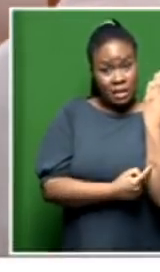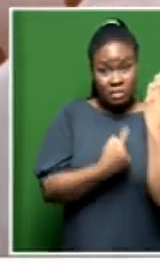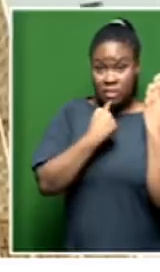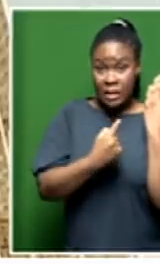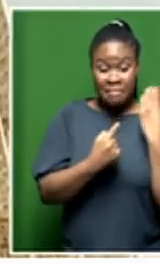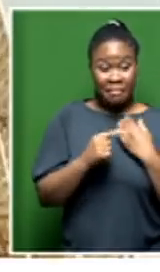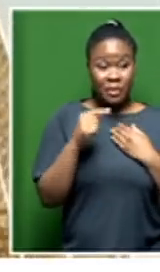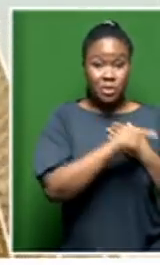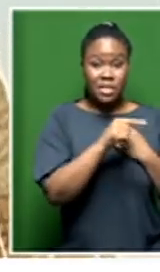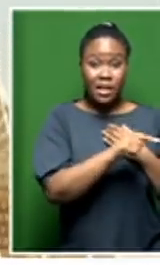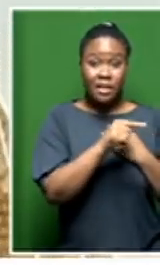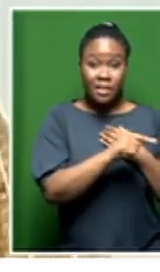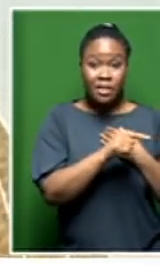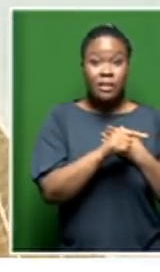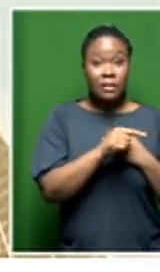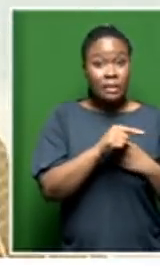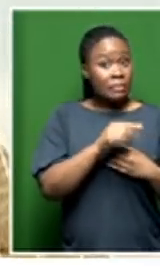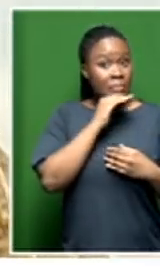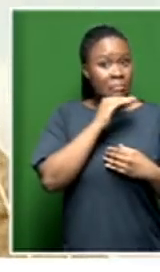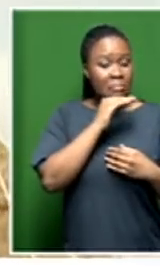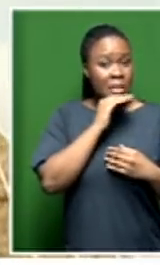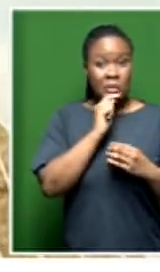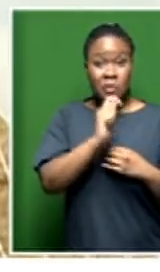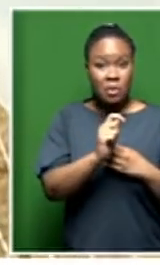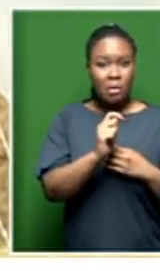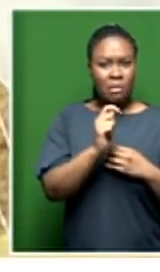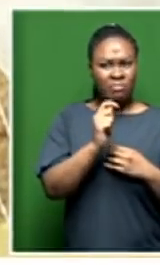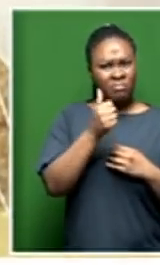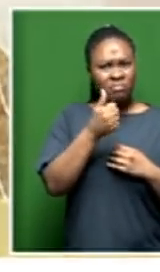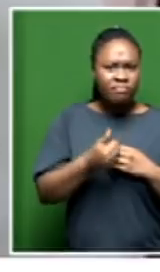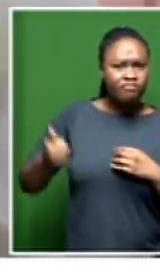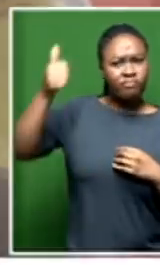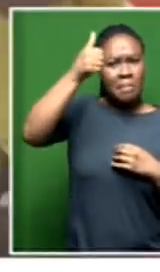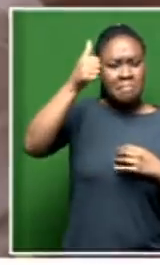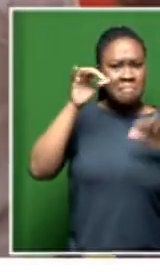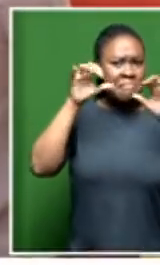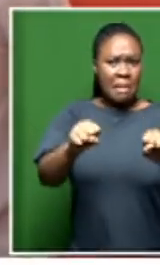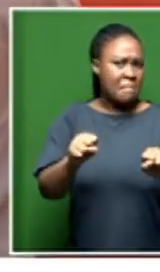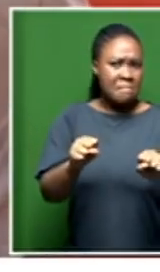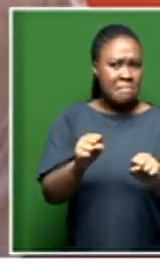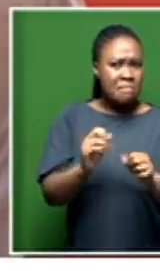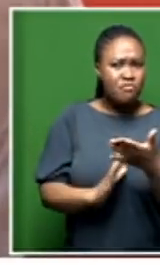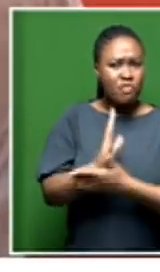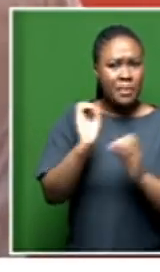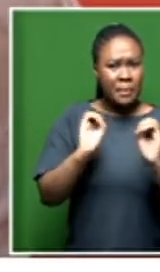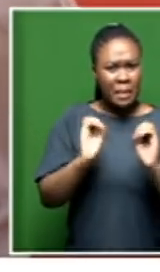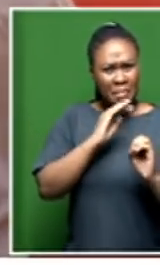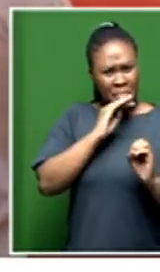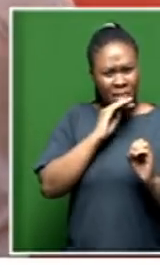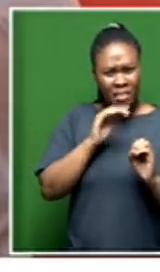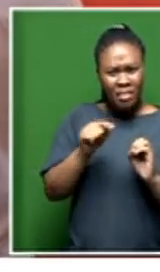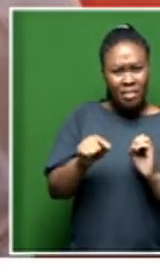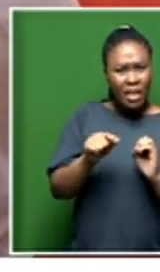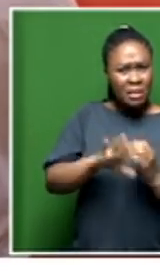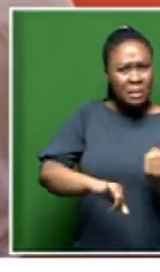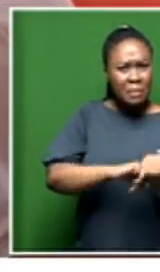coup d'etat is one of the other entry for people or any head of state to come into government, why does the regional bloc support it to go